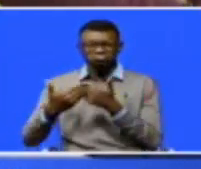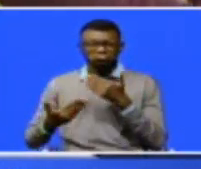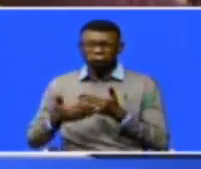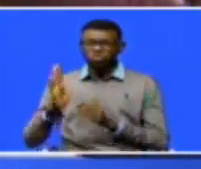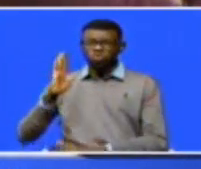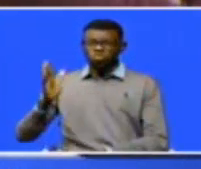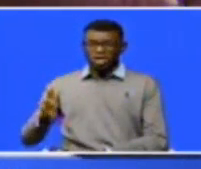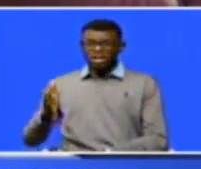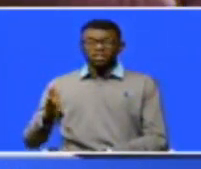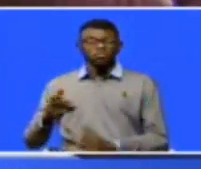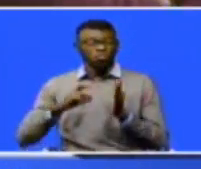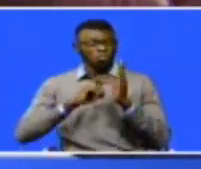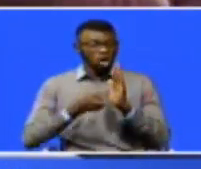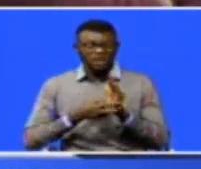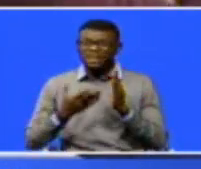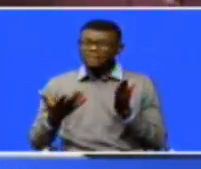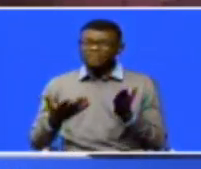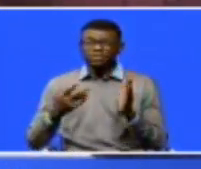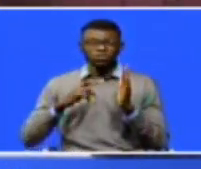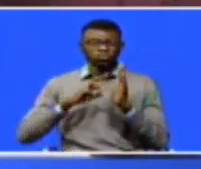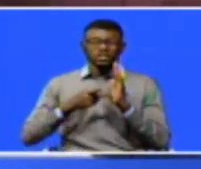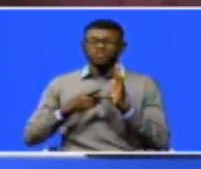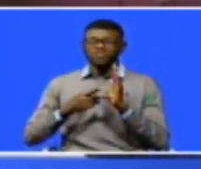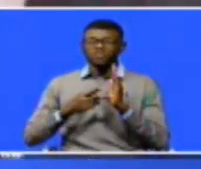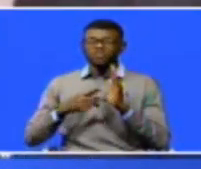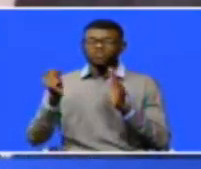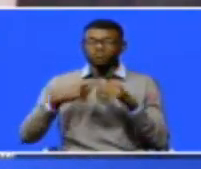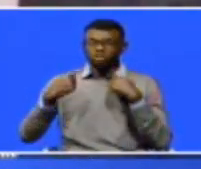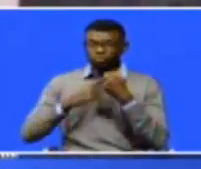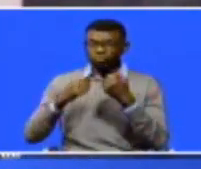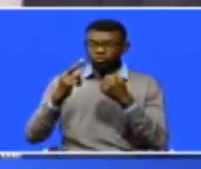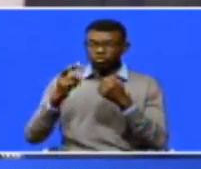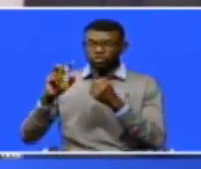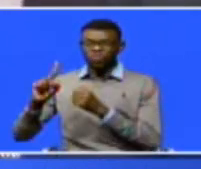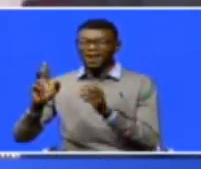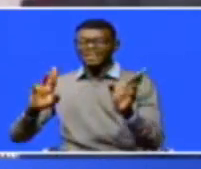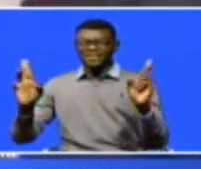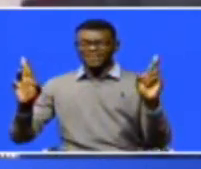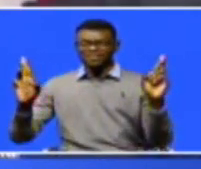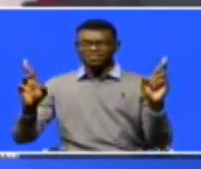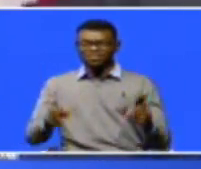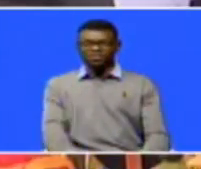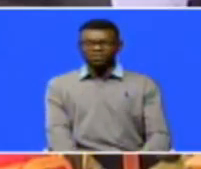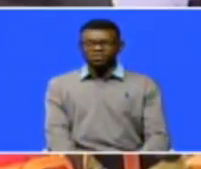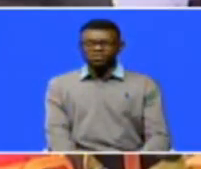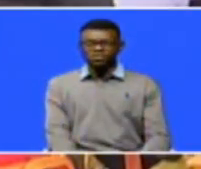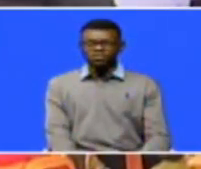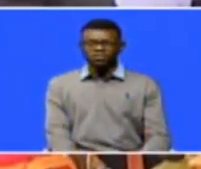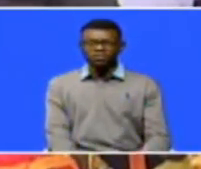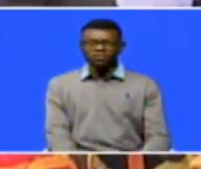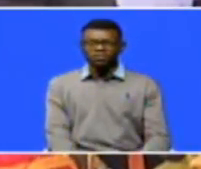The contractor is expected to hand over the project in June 2021. George Maringa, KTN News, Meru